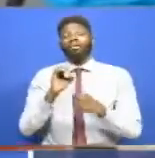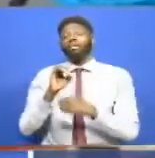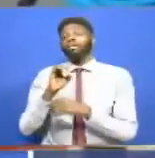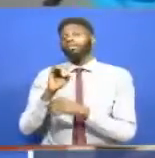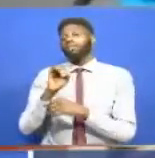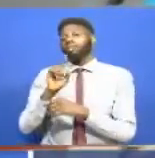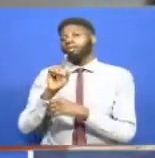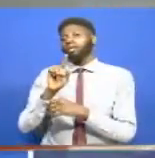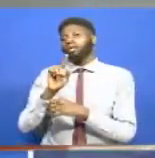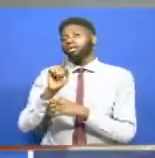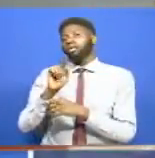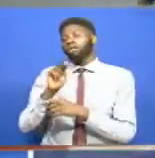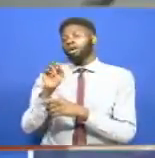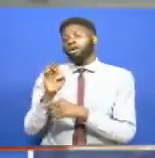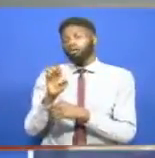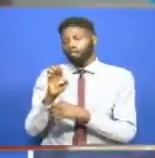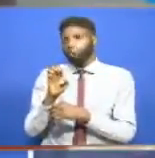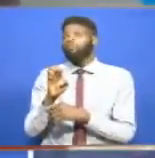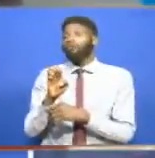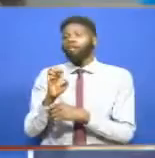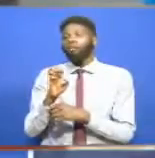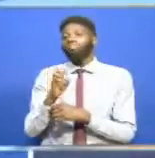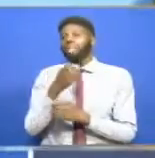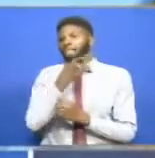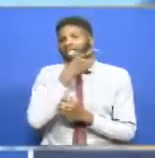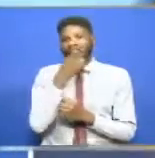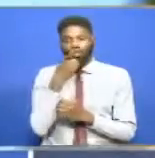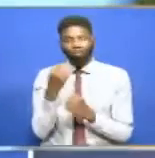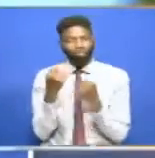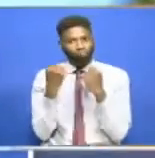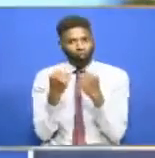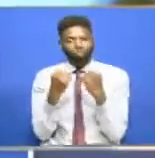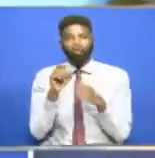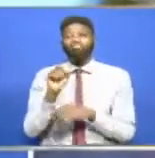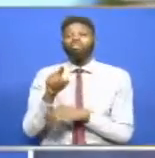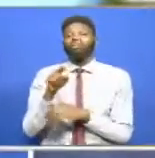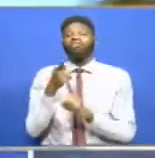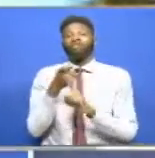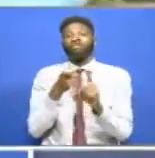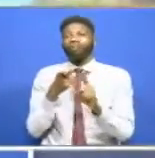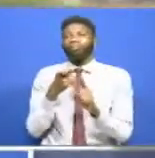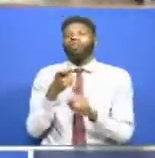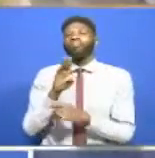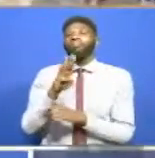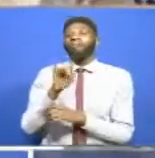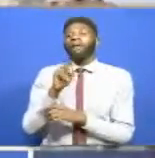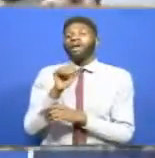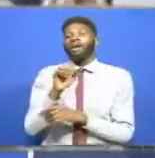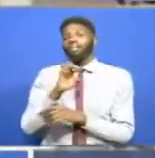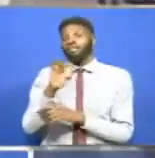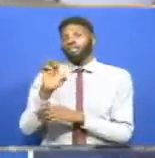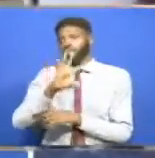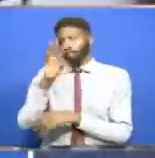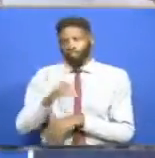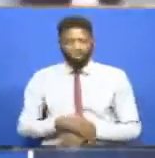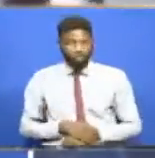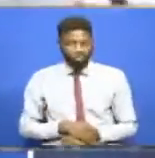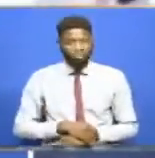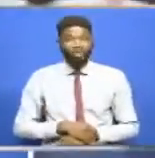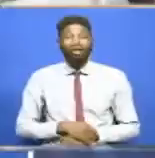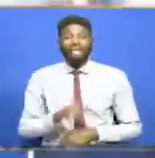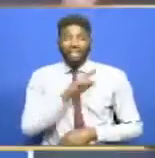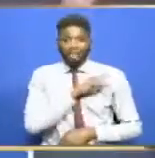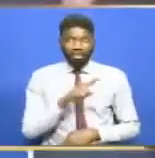drought-resistant seed from Bayer East Africa. Kilifi Governor Amason Kingi, who led the flagging off exercise at the county